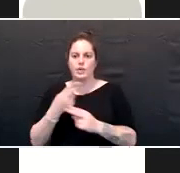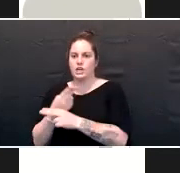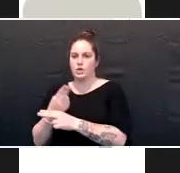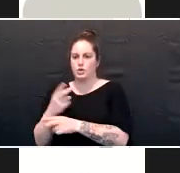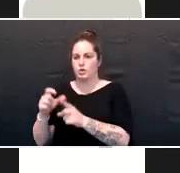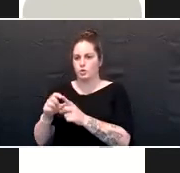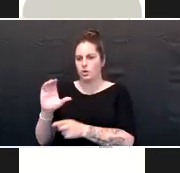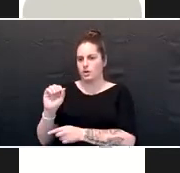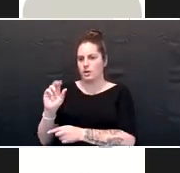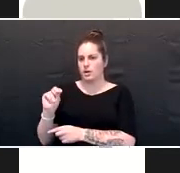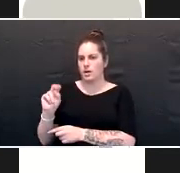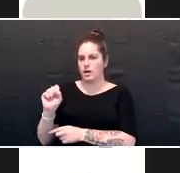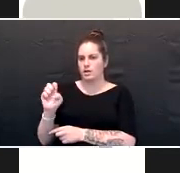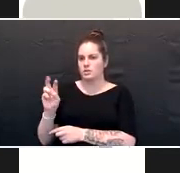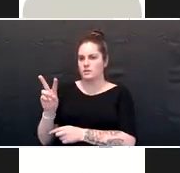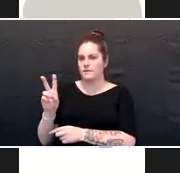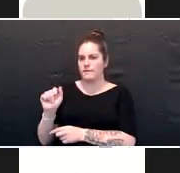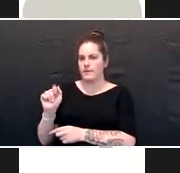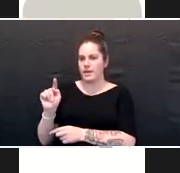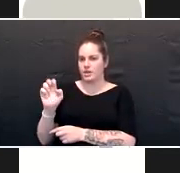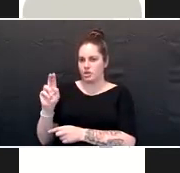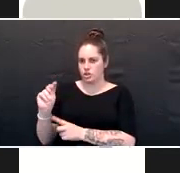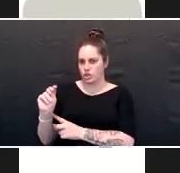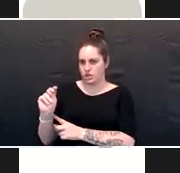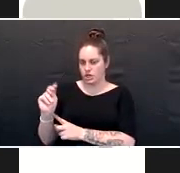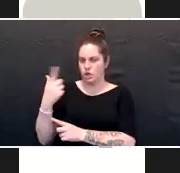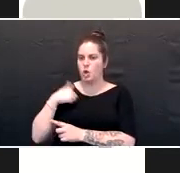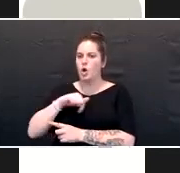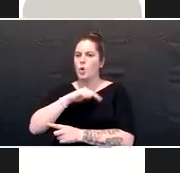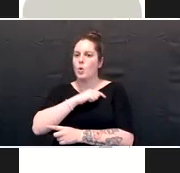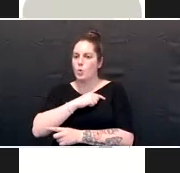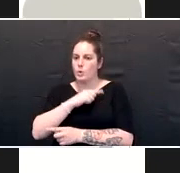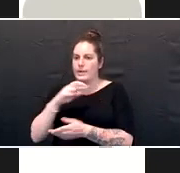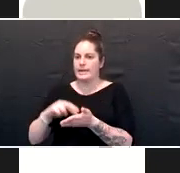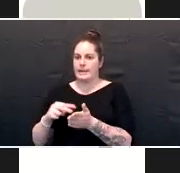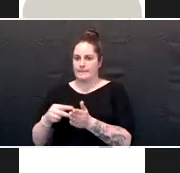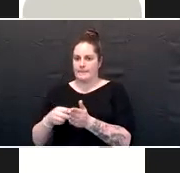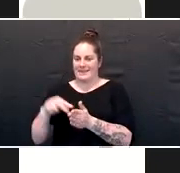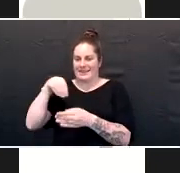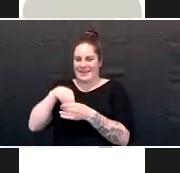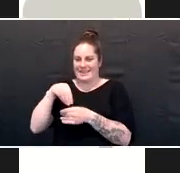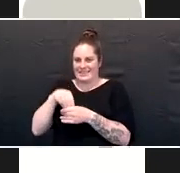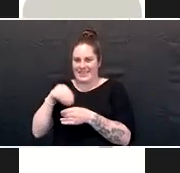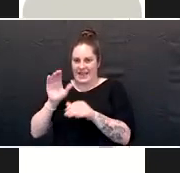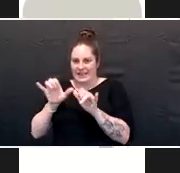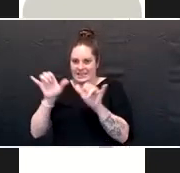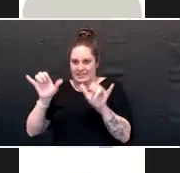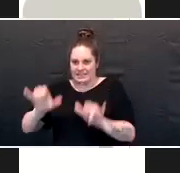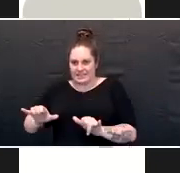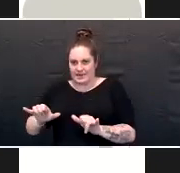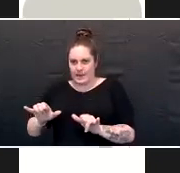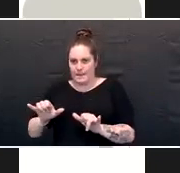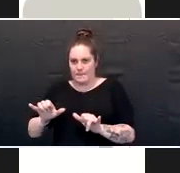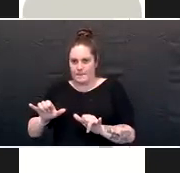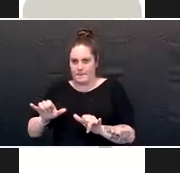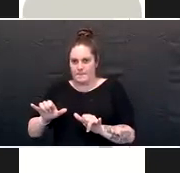conservation, we're talking about the fact that within this closed system, within an isolated